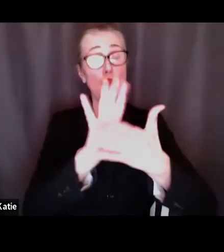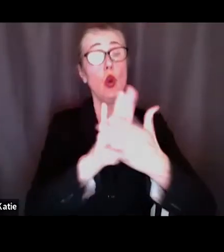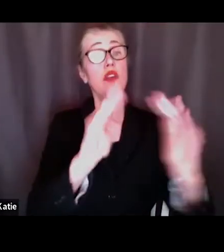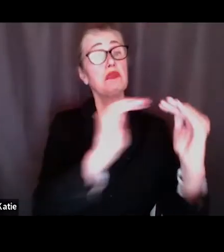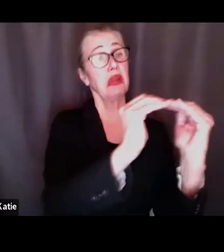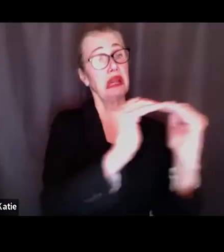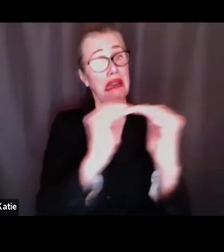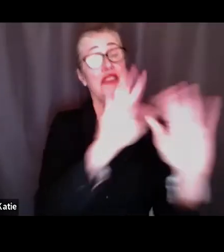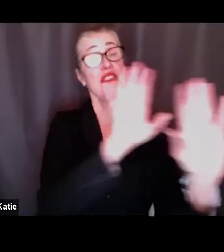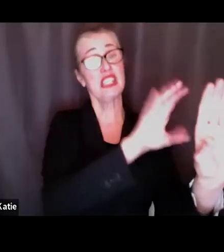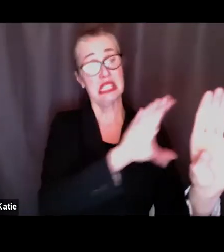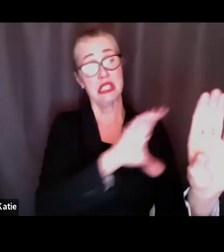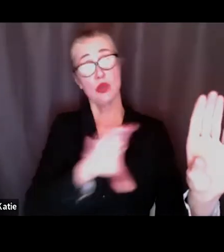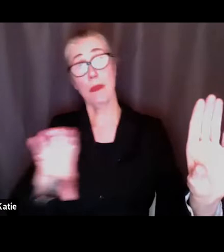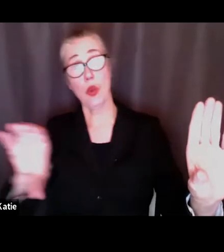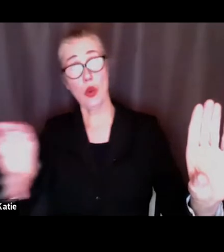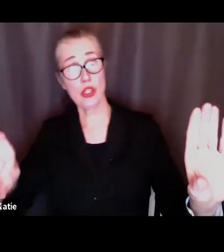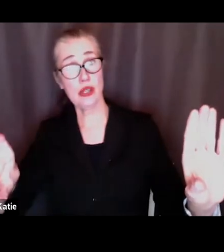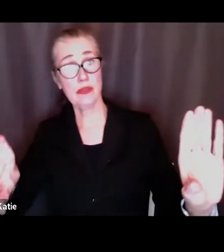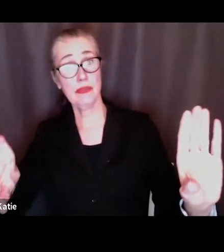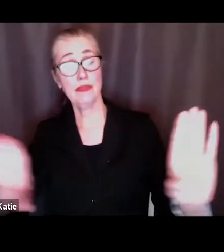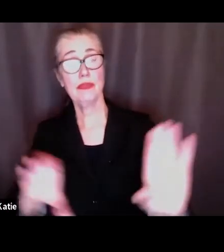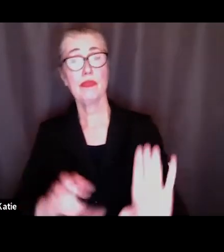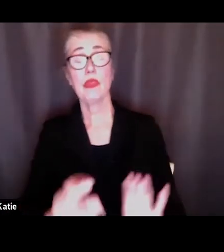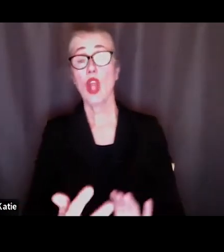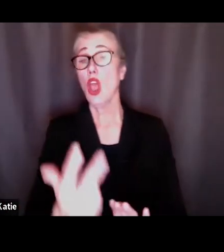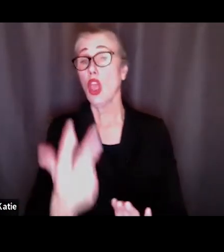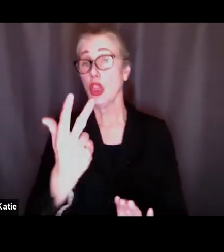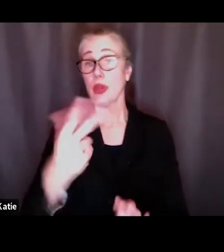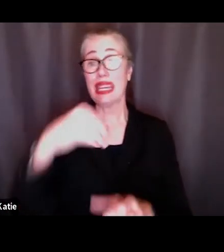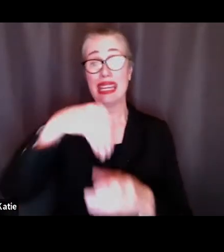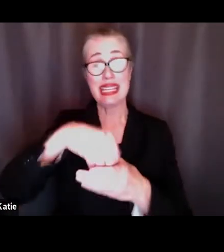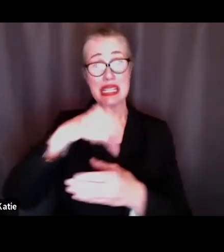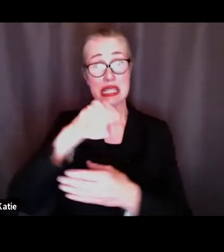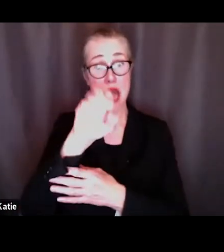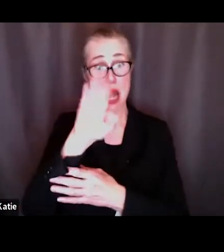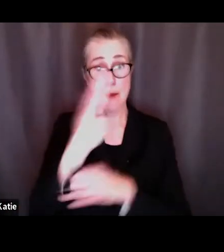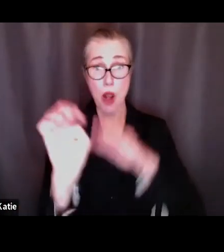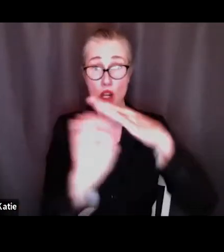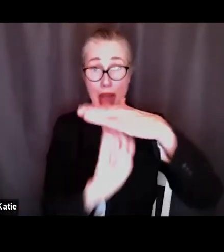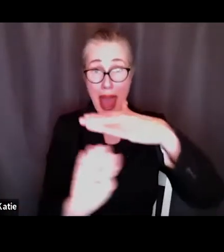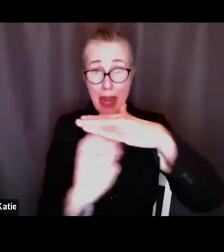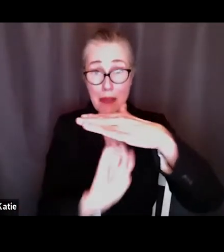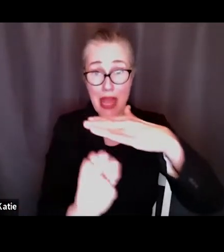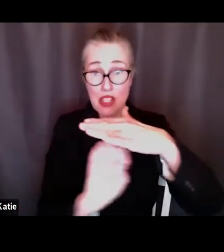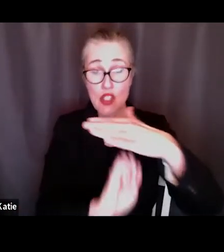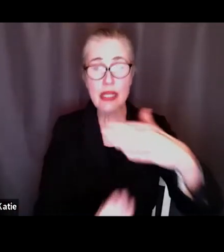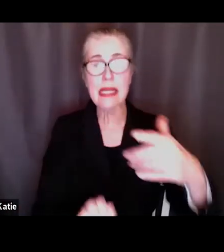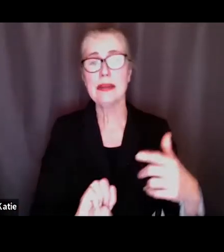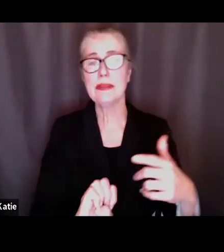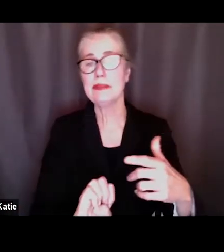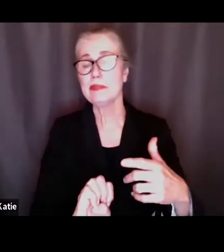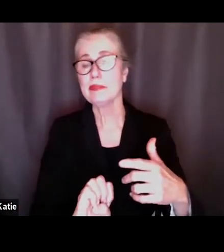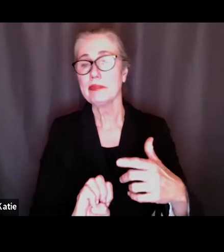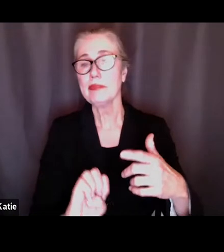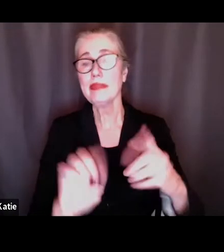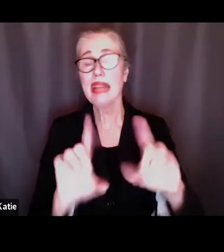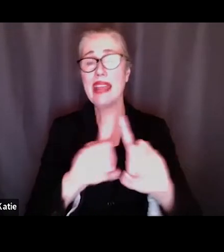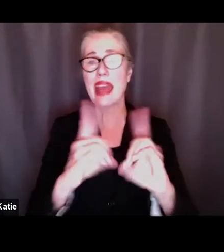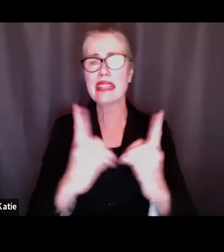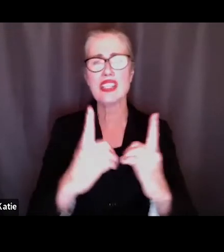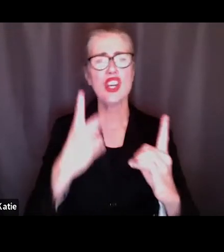areas we've got three within the santa barbara elementary district i will say that in the kind of